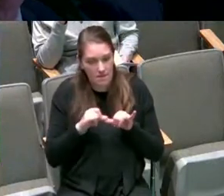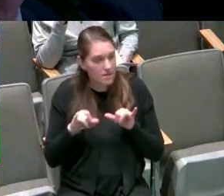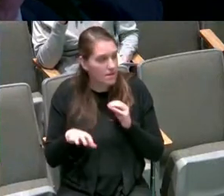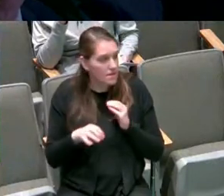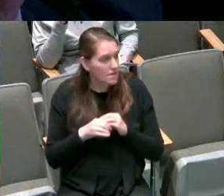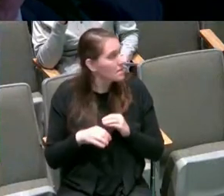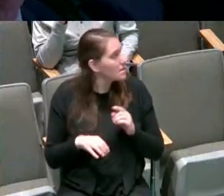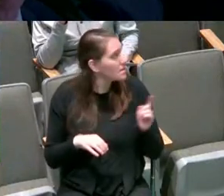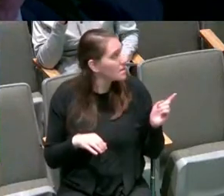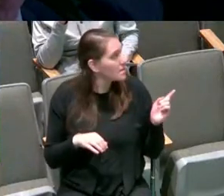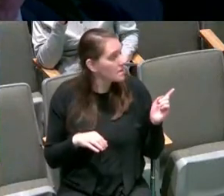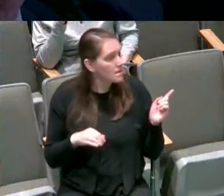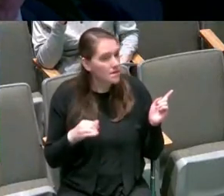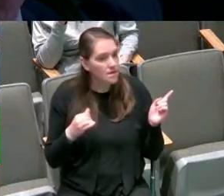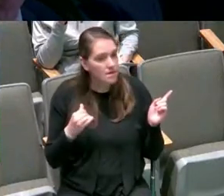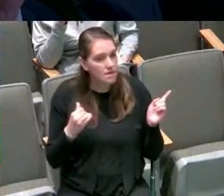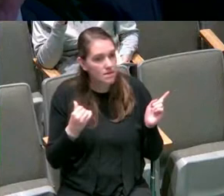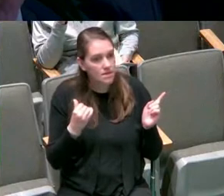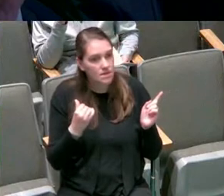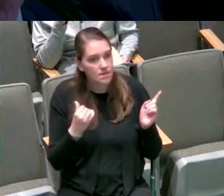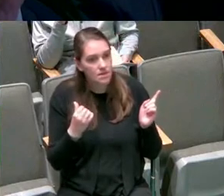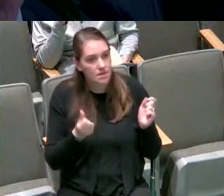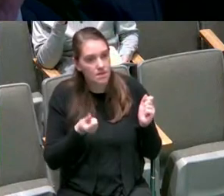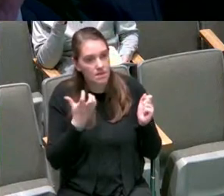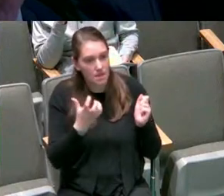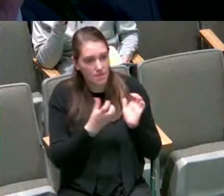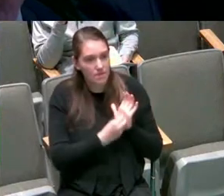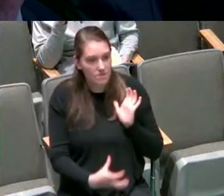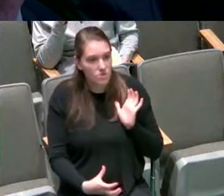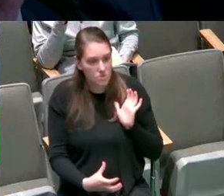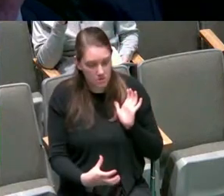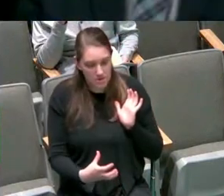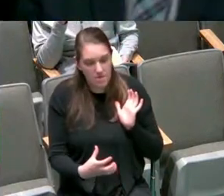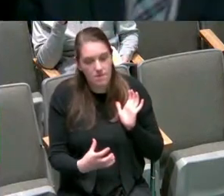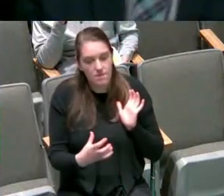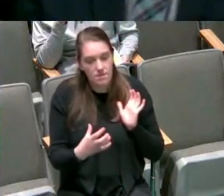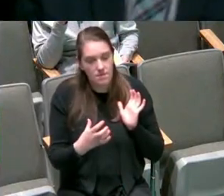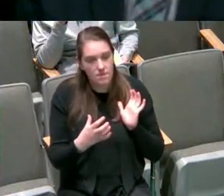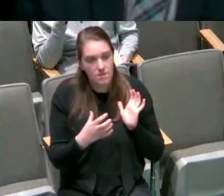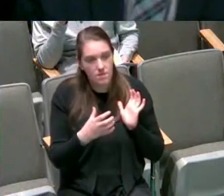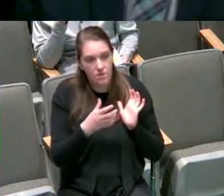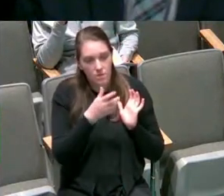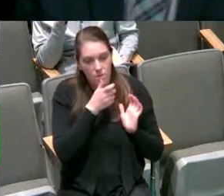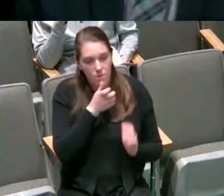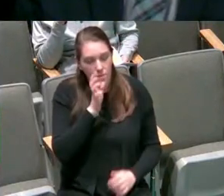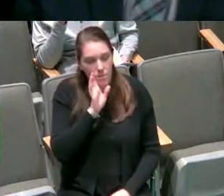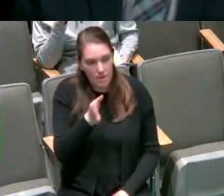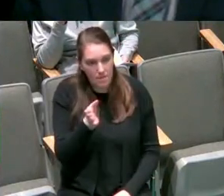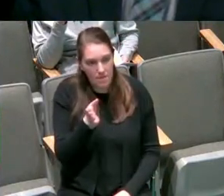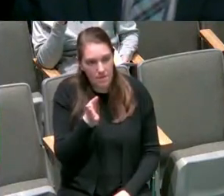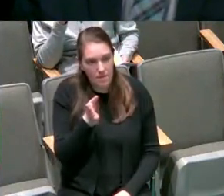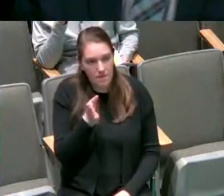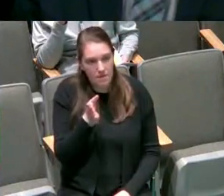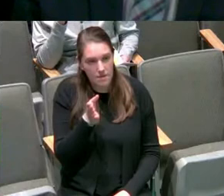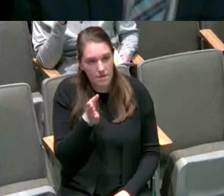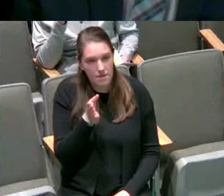I think I think the question was for the numbers of students that um you would be